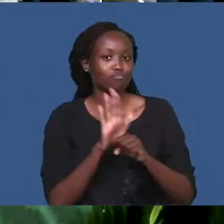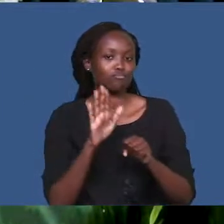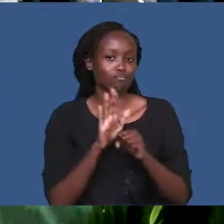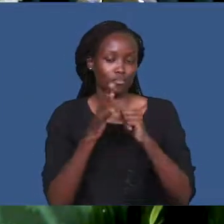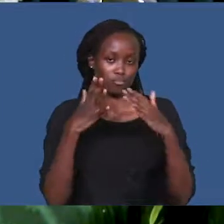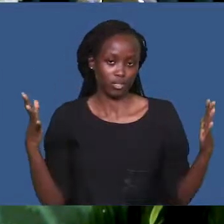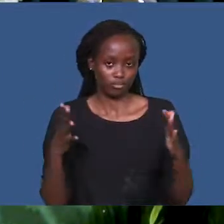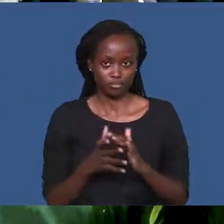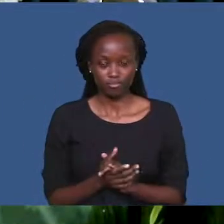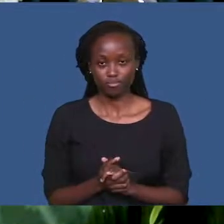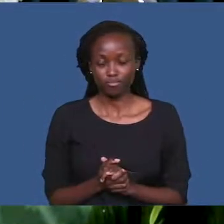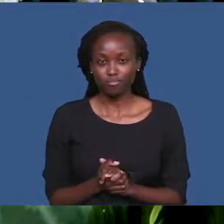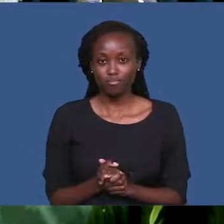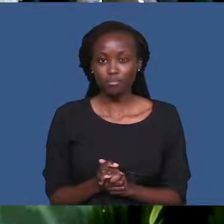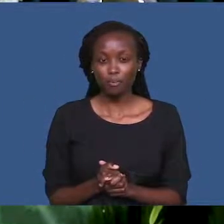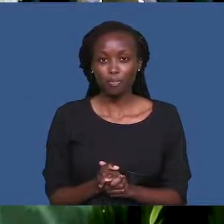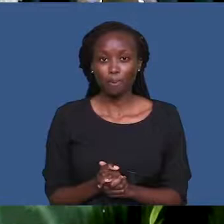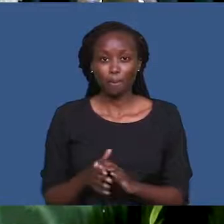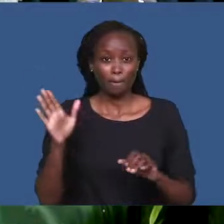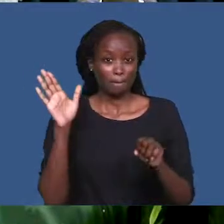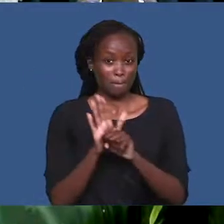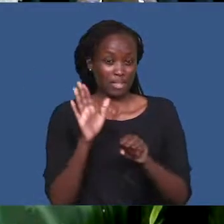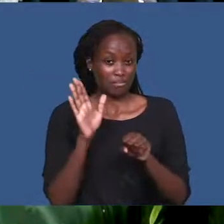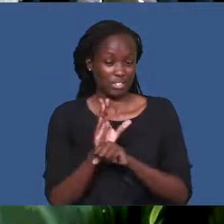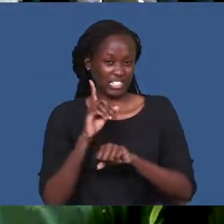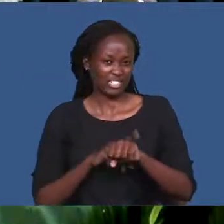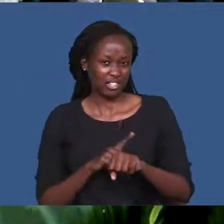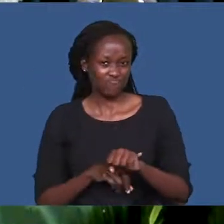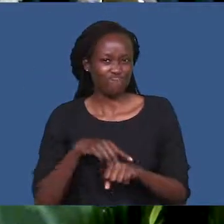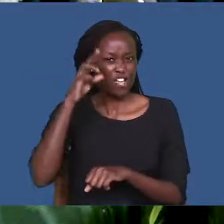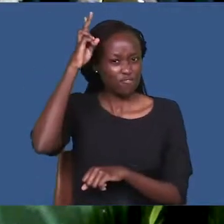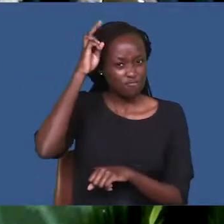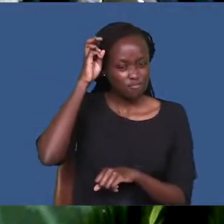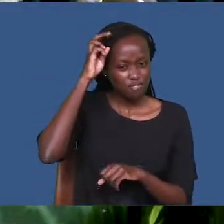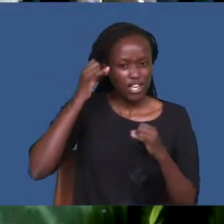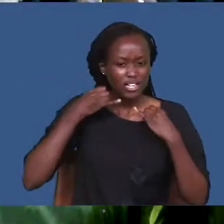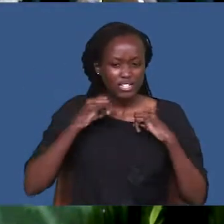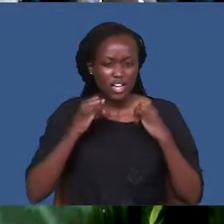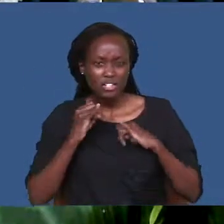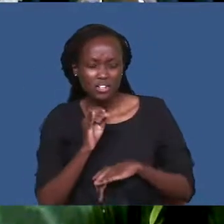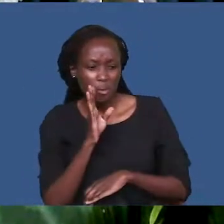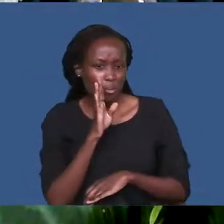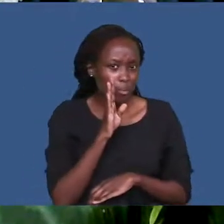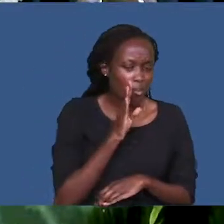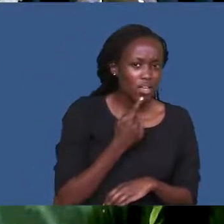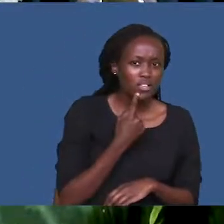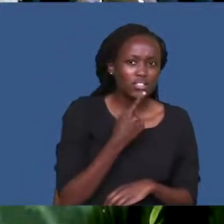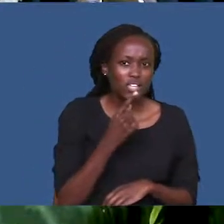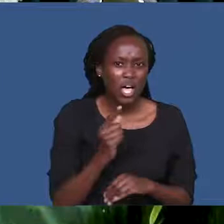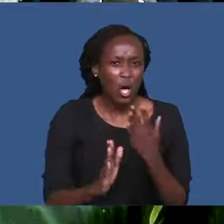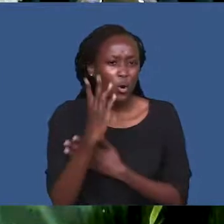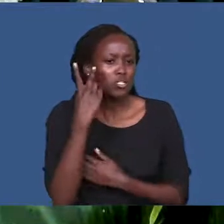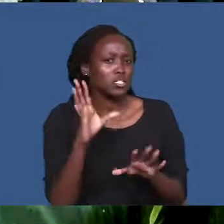Often, the evil one or the Satan seeks to deceive by whispering lies that God does not see. And the truth of the matter